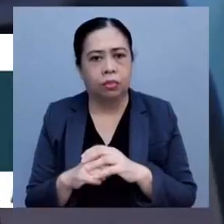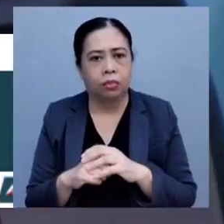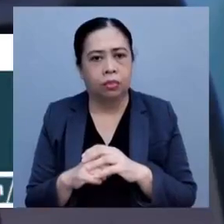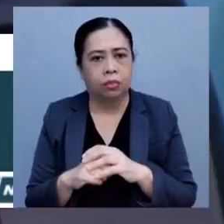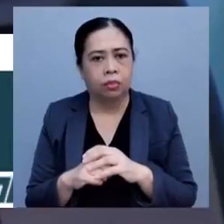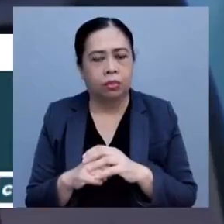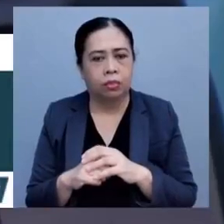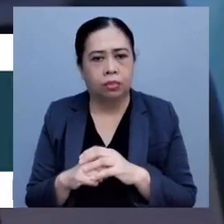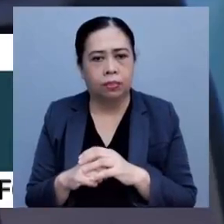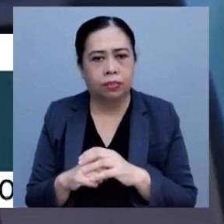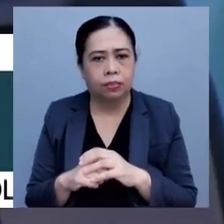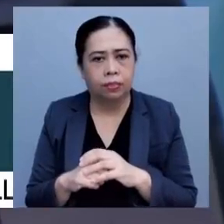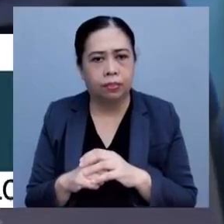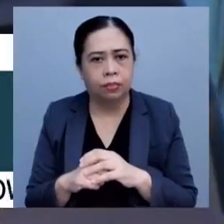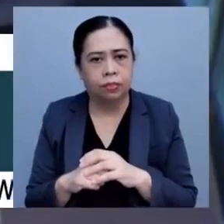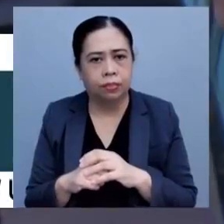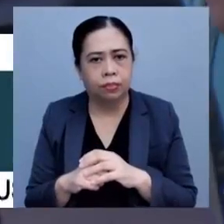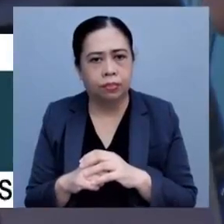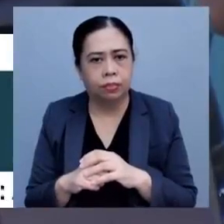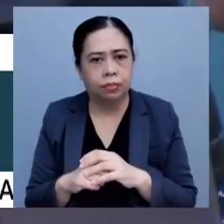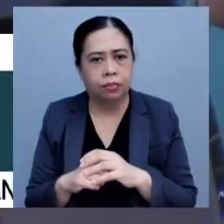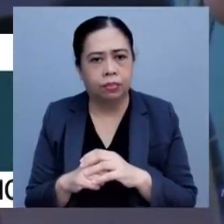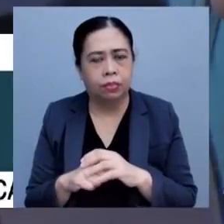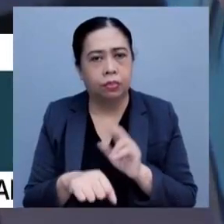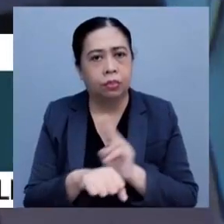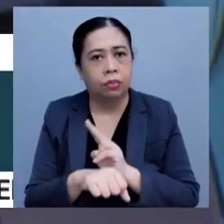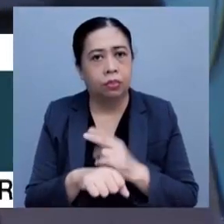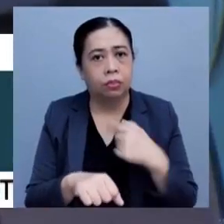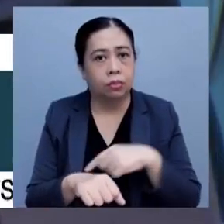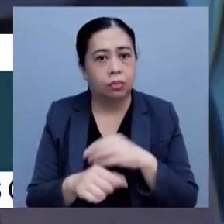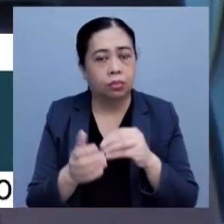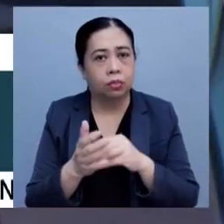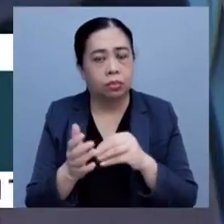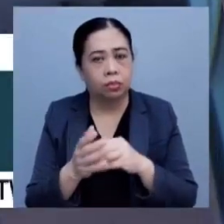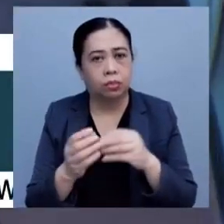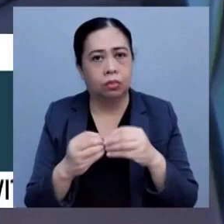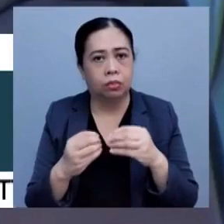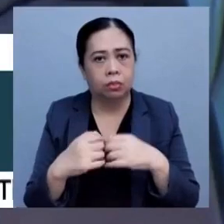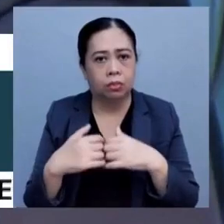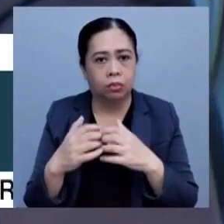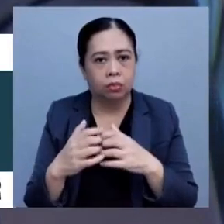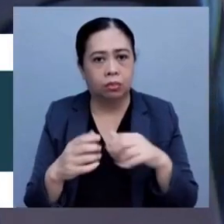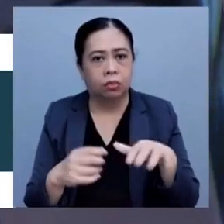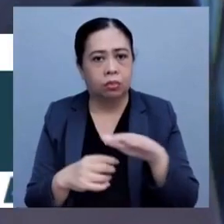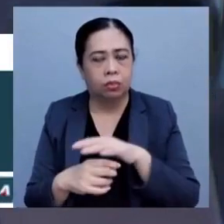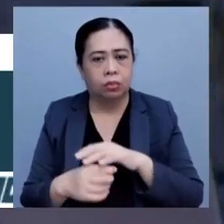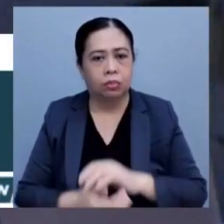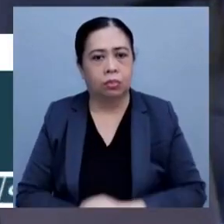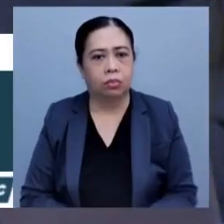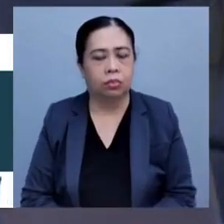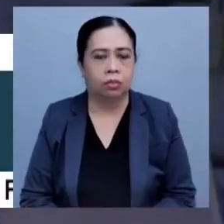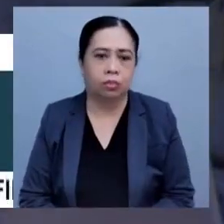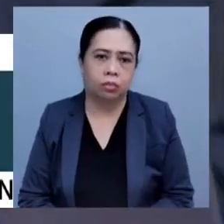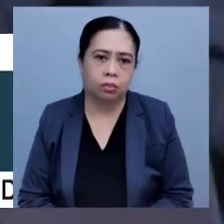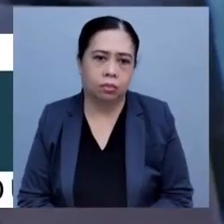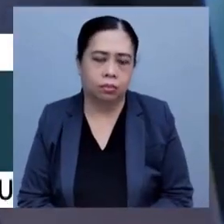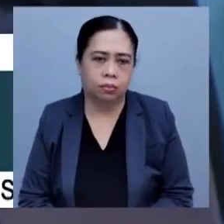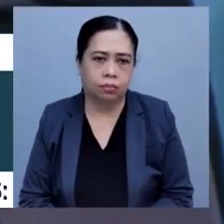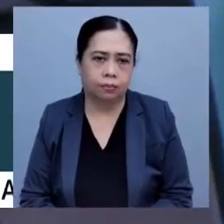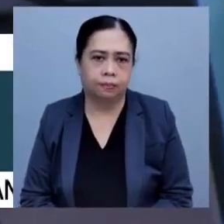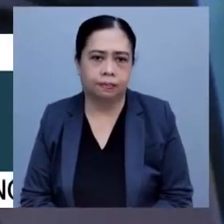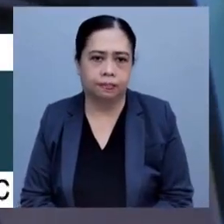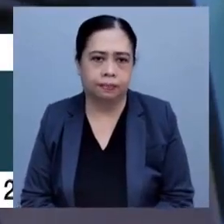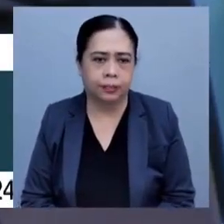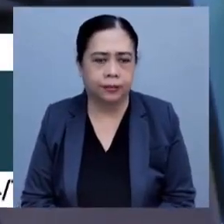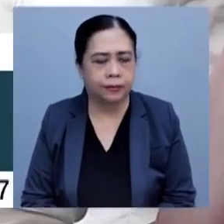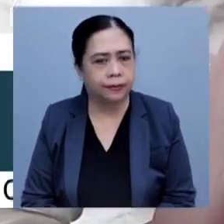of reducing our debt-to-GDP ratio to below 60% by 2025, if not